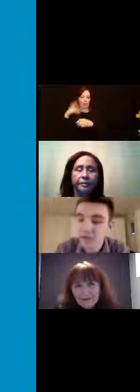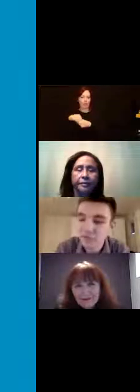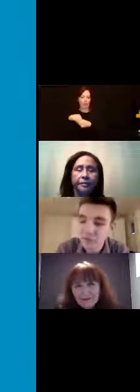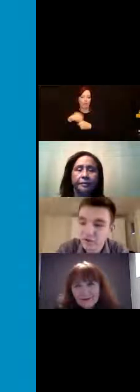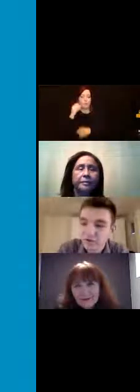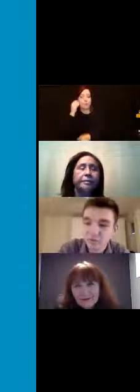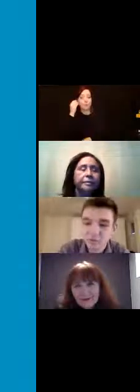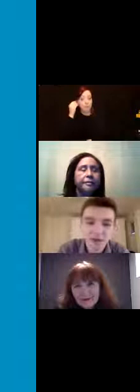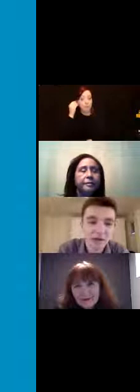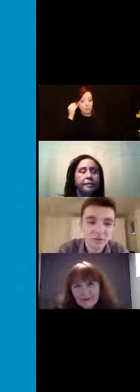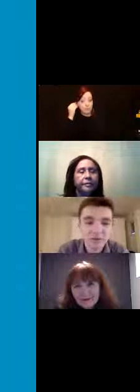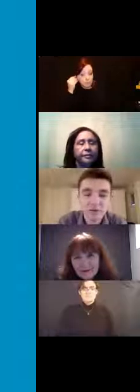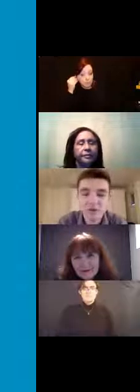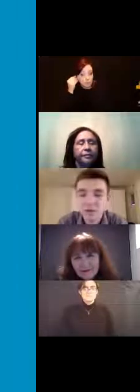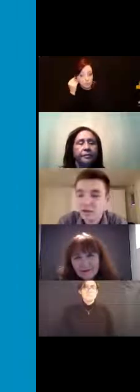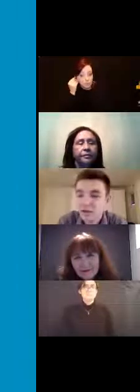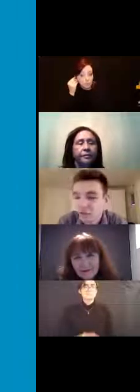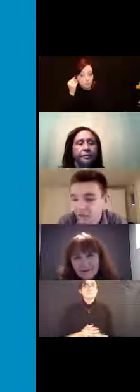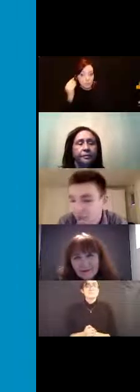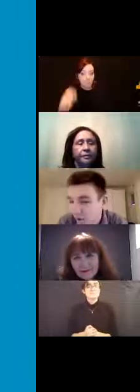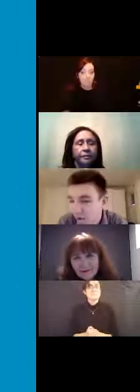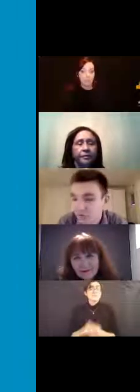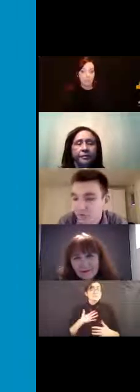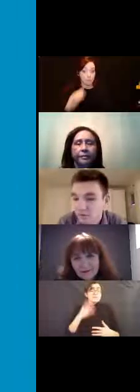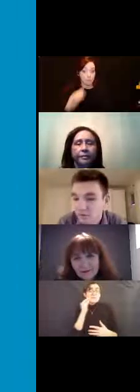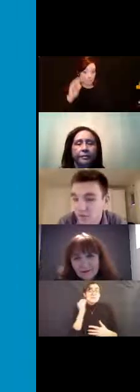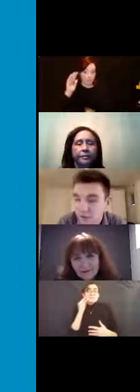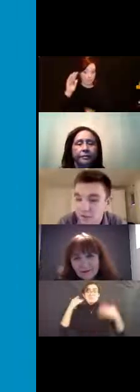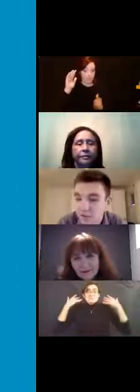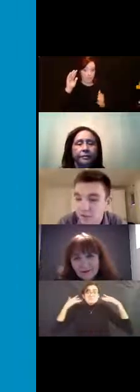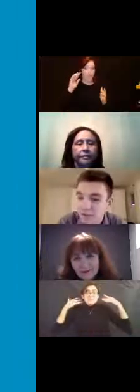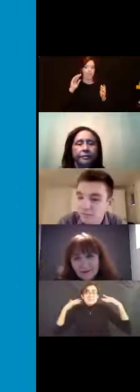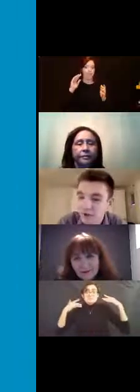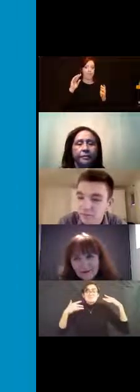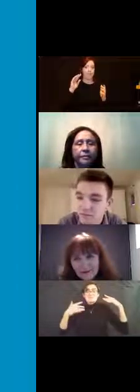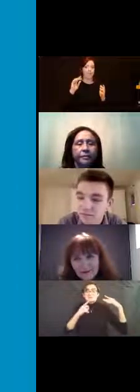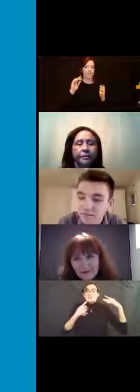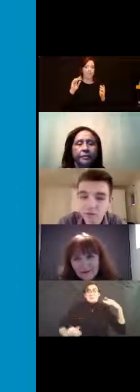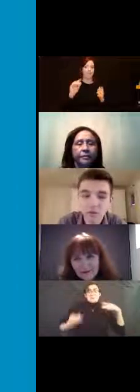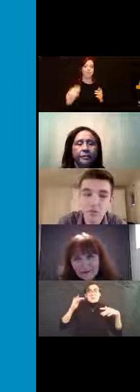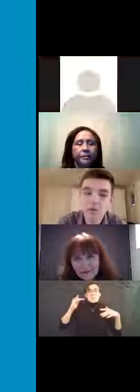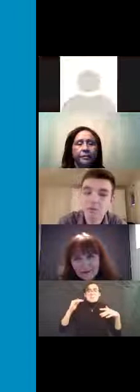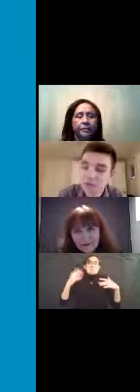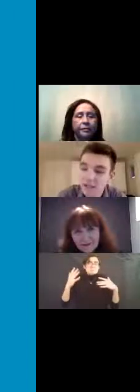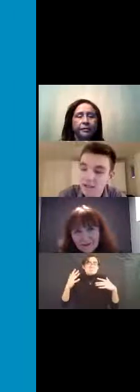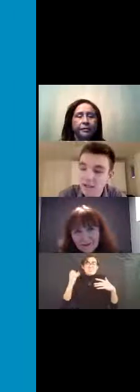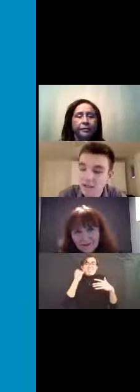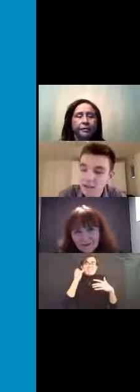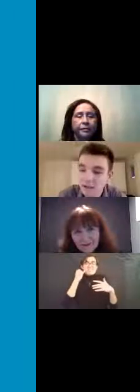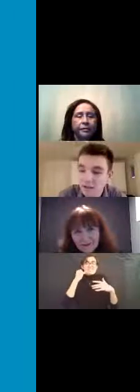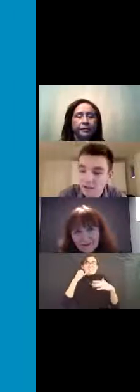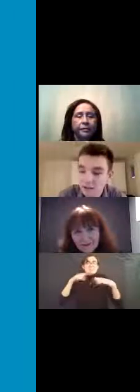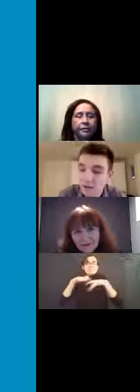So my experiences with sound, I find it hard to hear in loud environments,